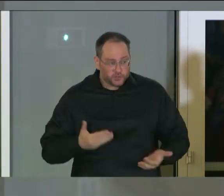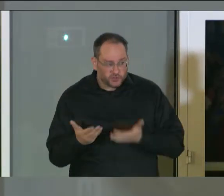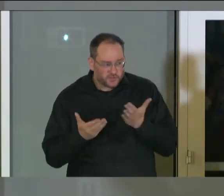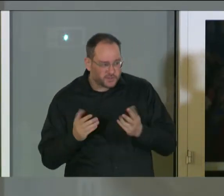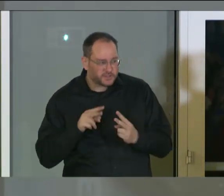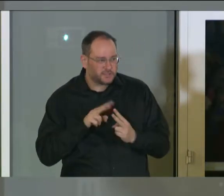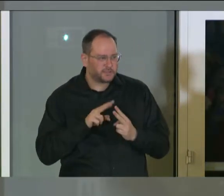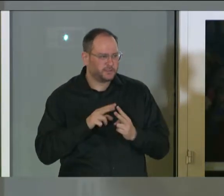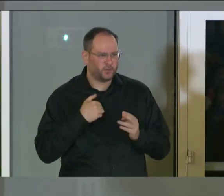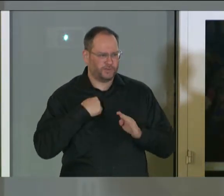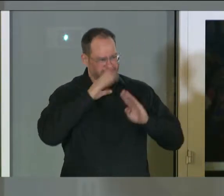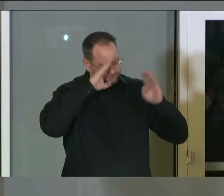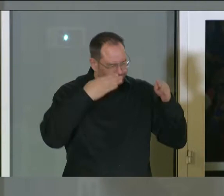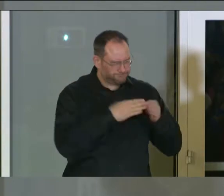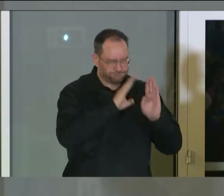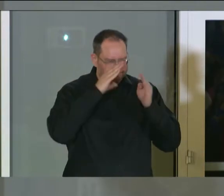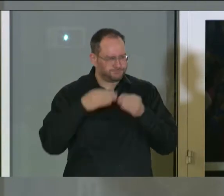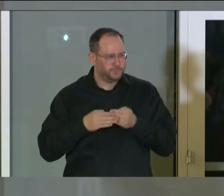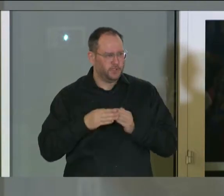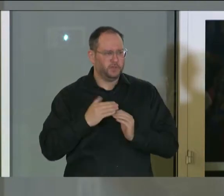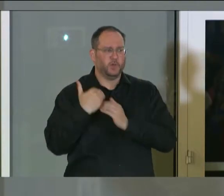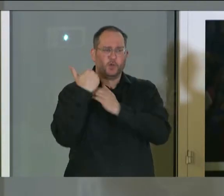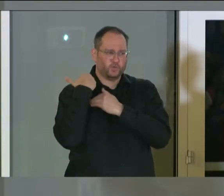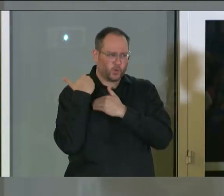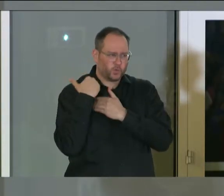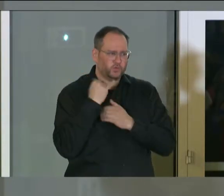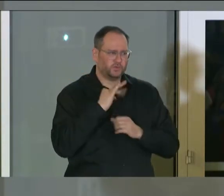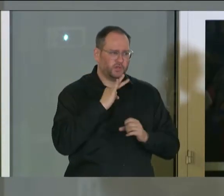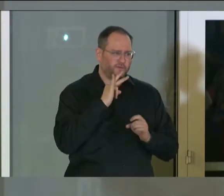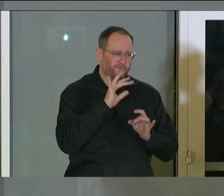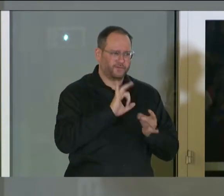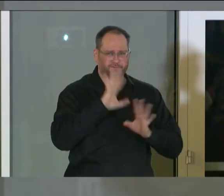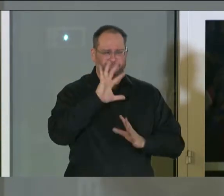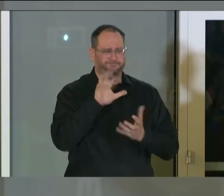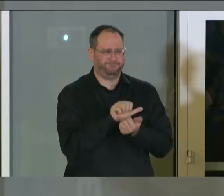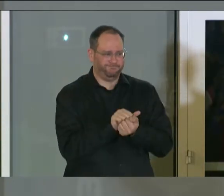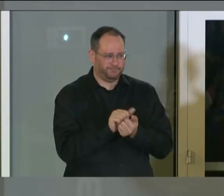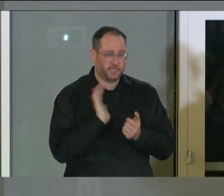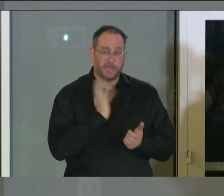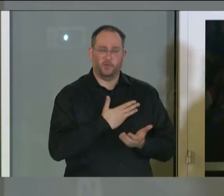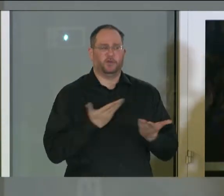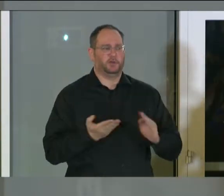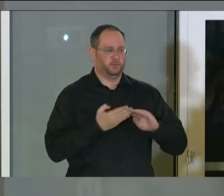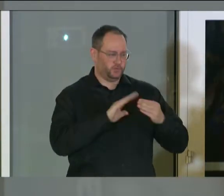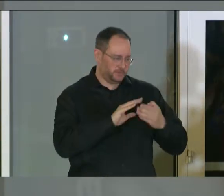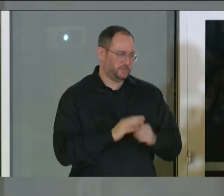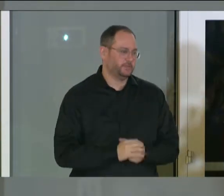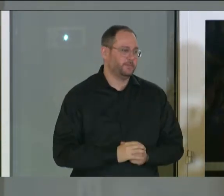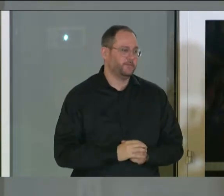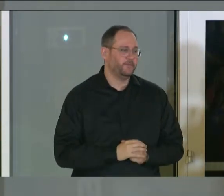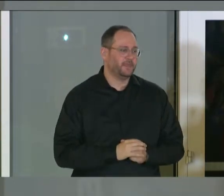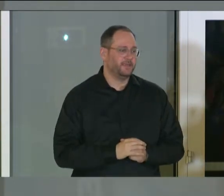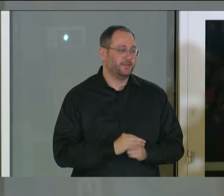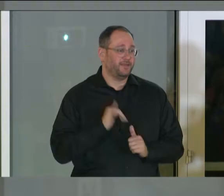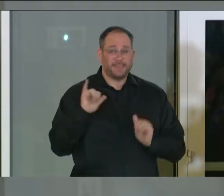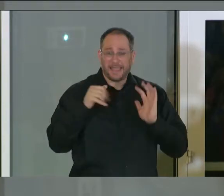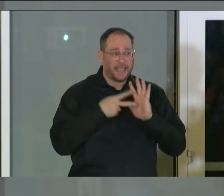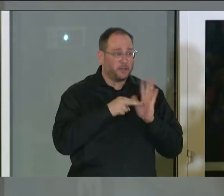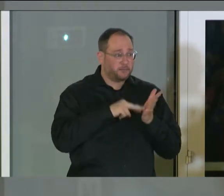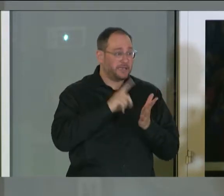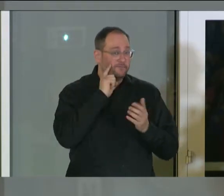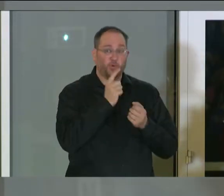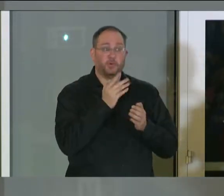trauma plays in our city, what it means for our public safety, what it means for our